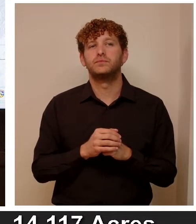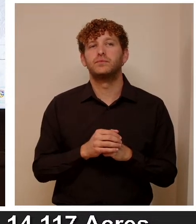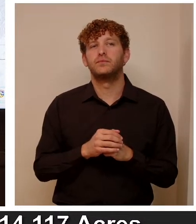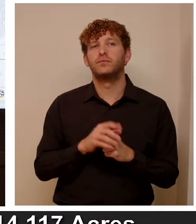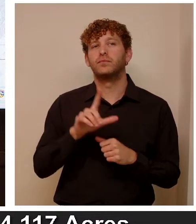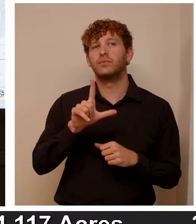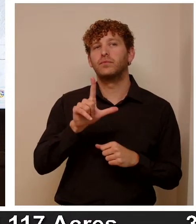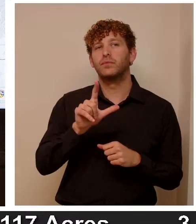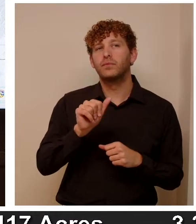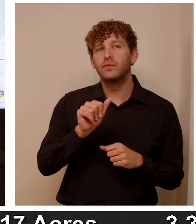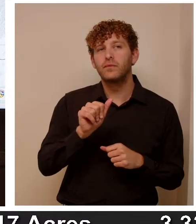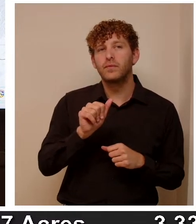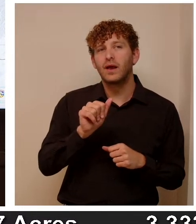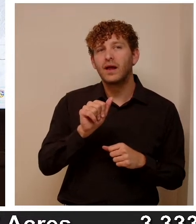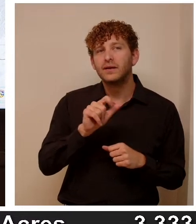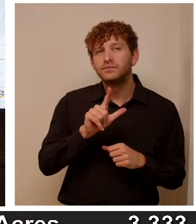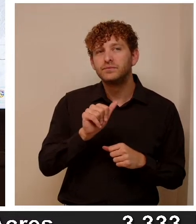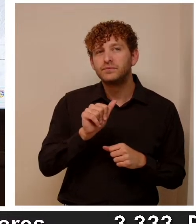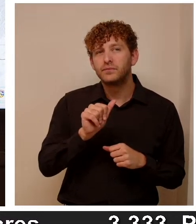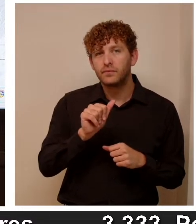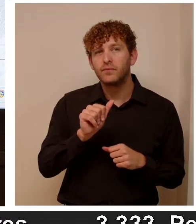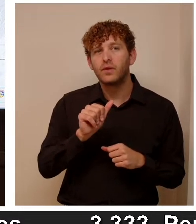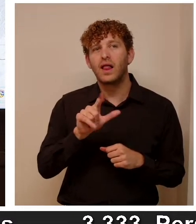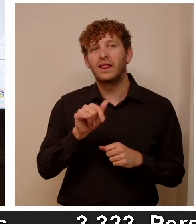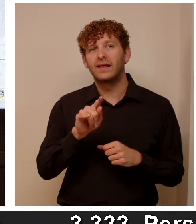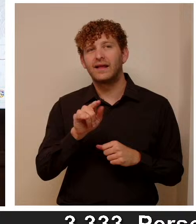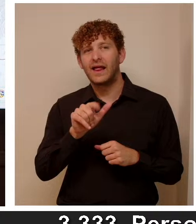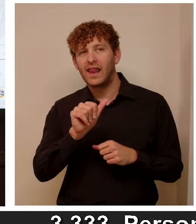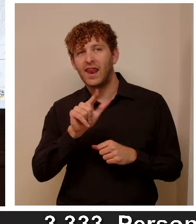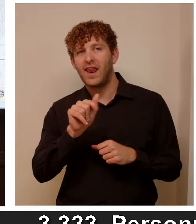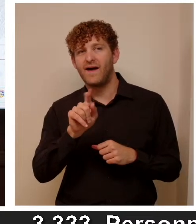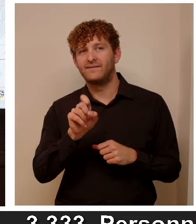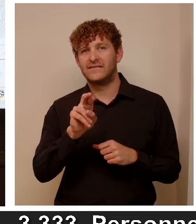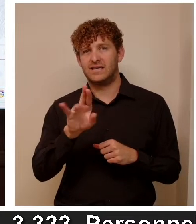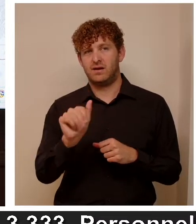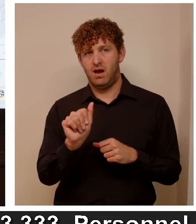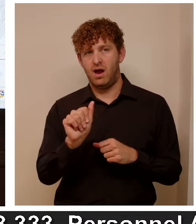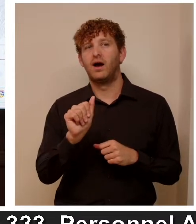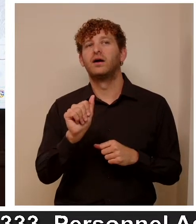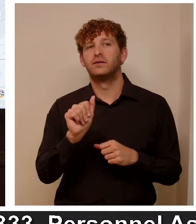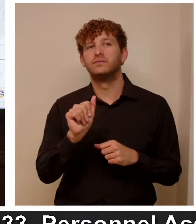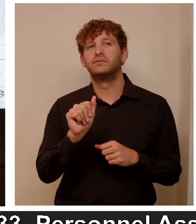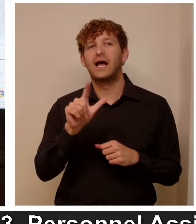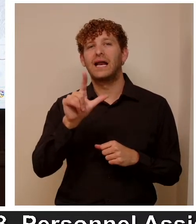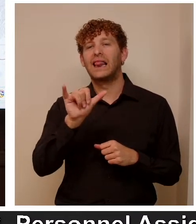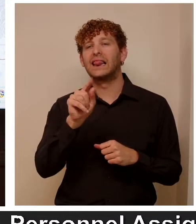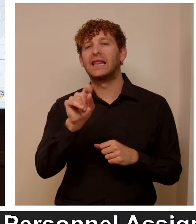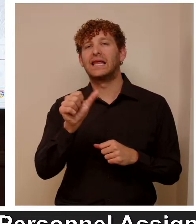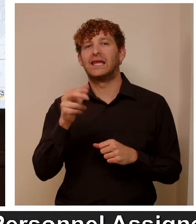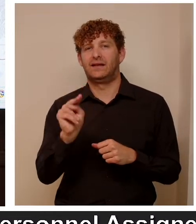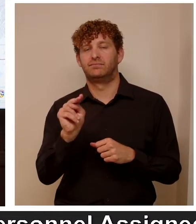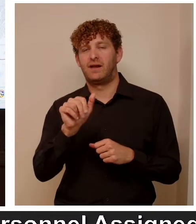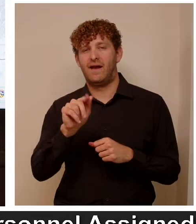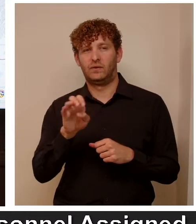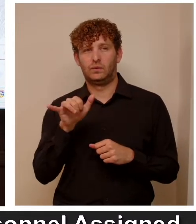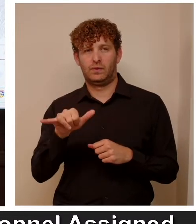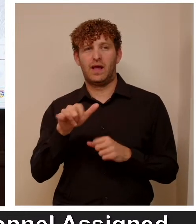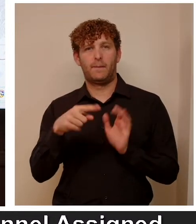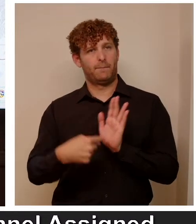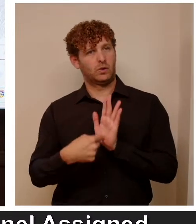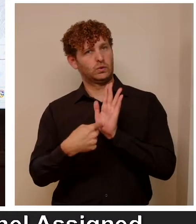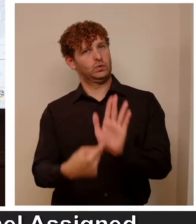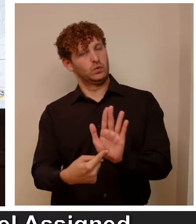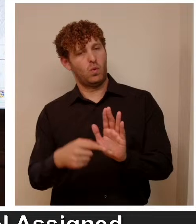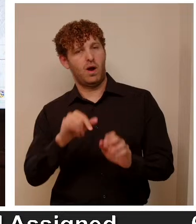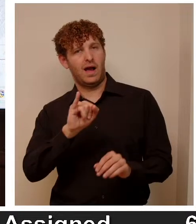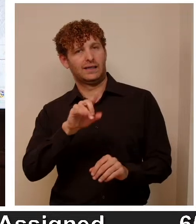Lincoln Avenue. Again, it's very important that you have ID, or else you would not be let in that area. You have to show that you live